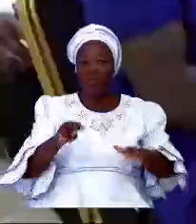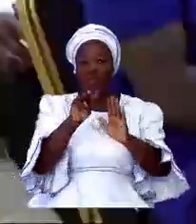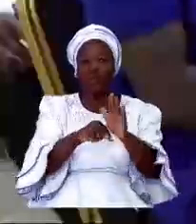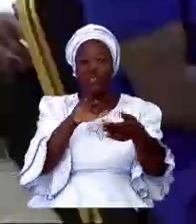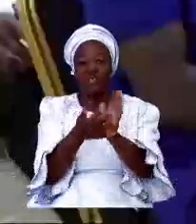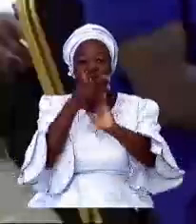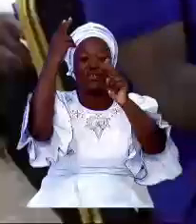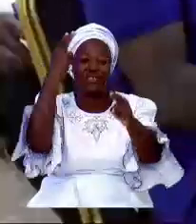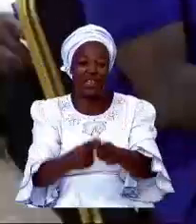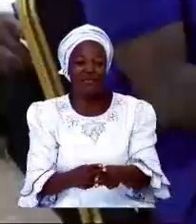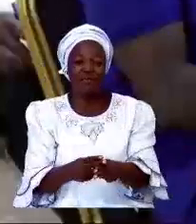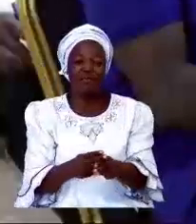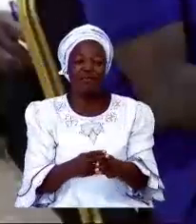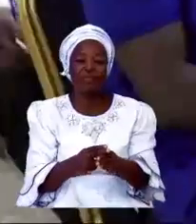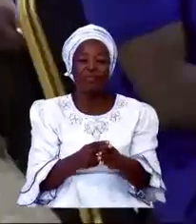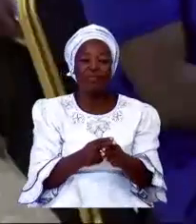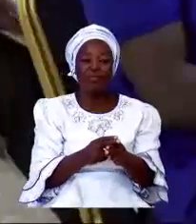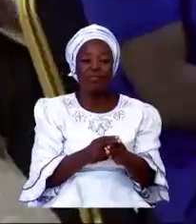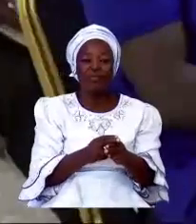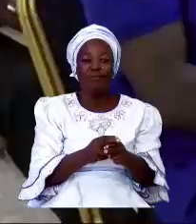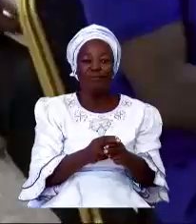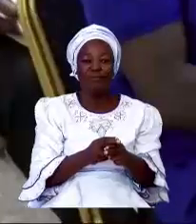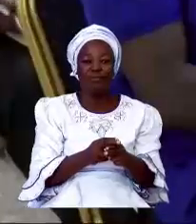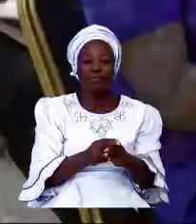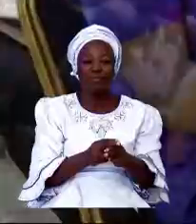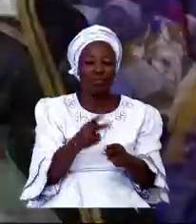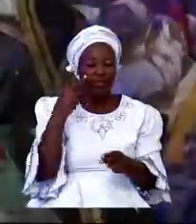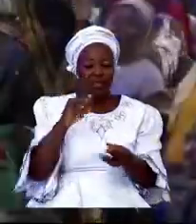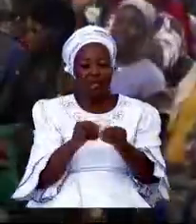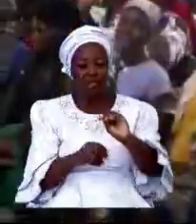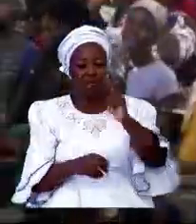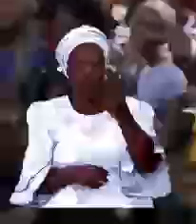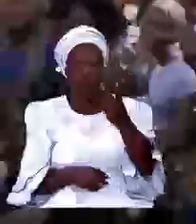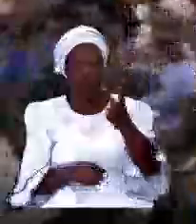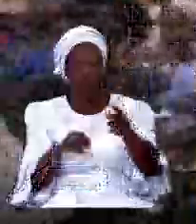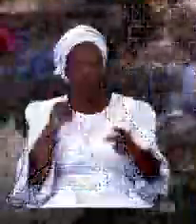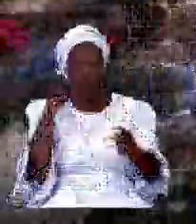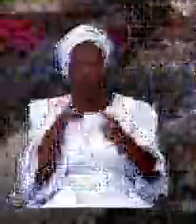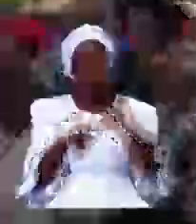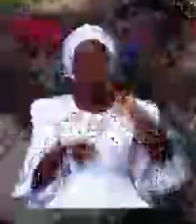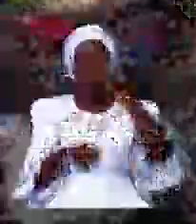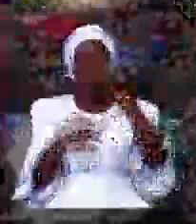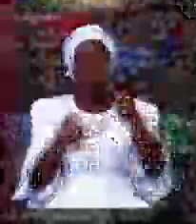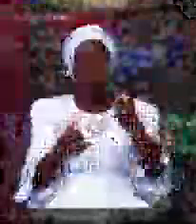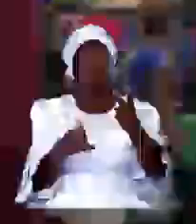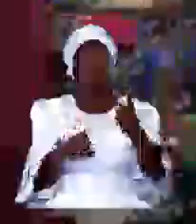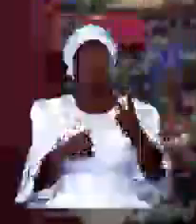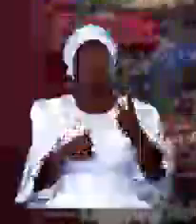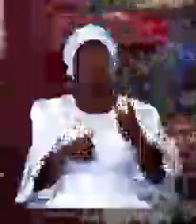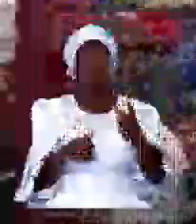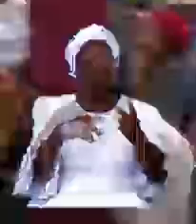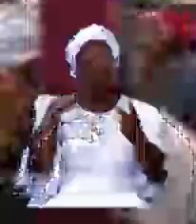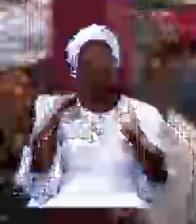your hour of discouragement, in Jesus' name. Look at number 2